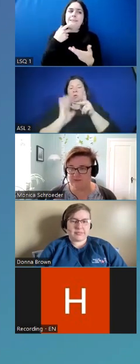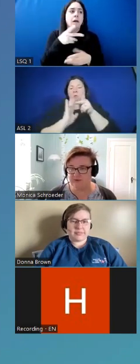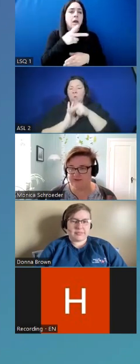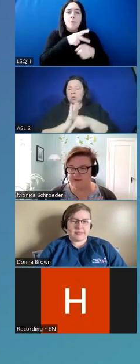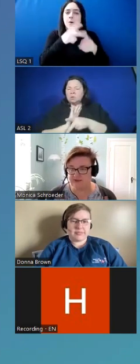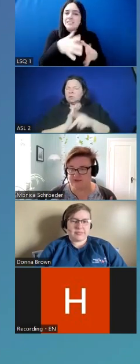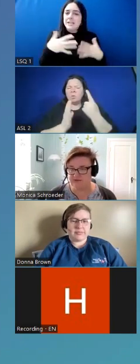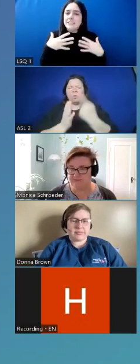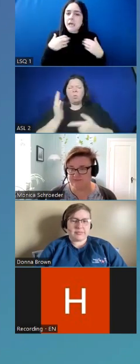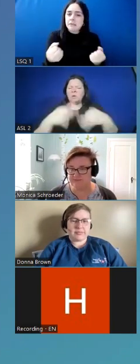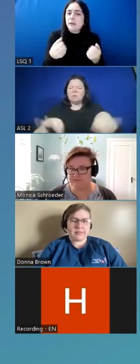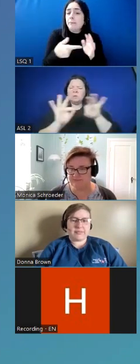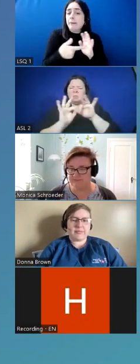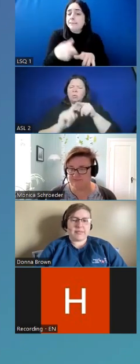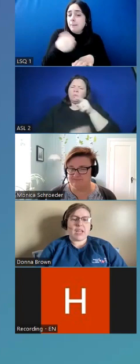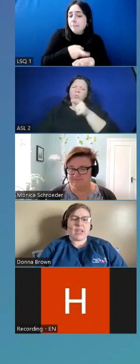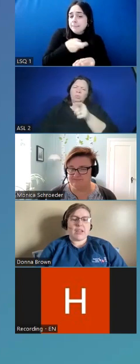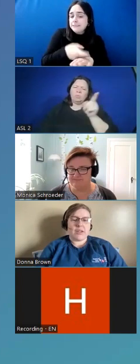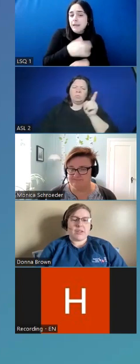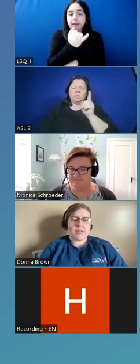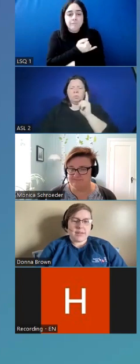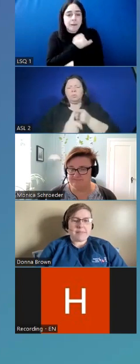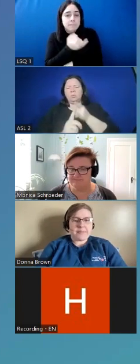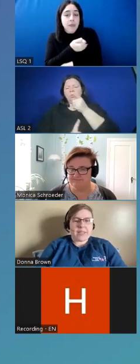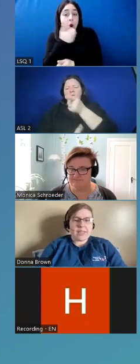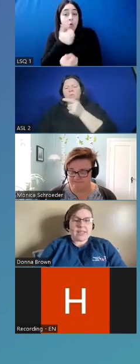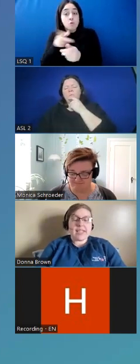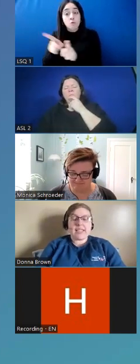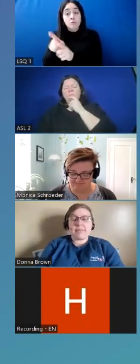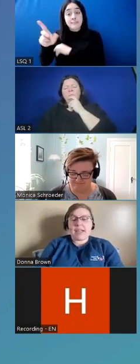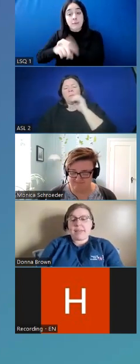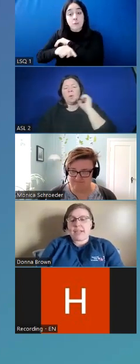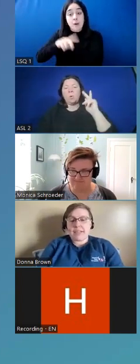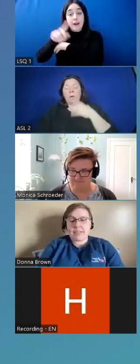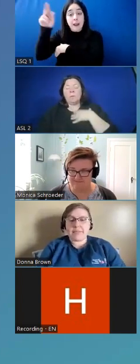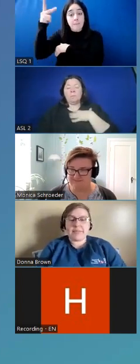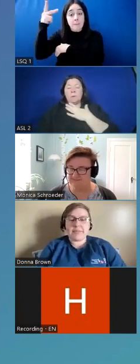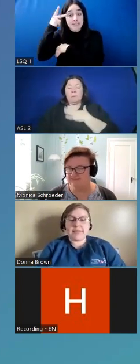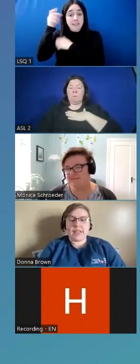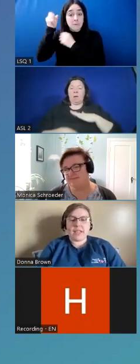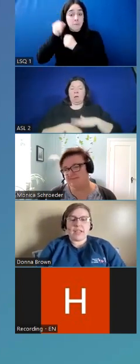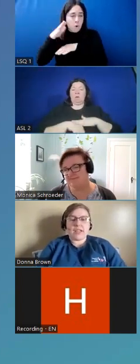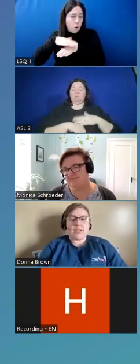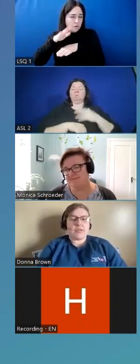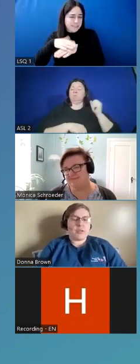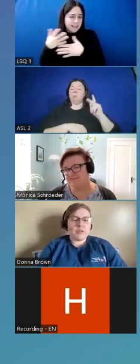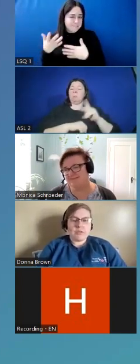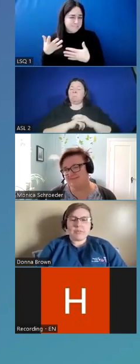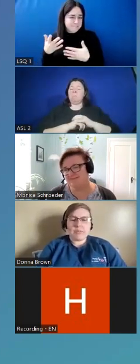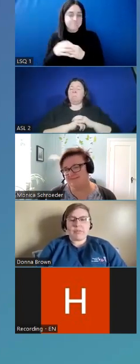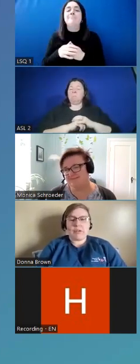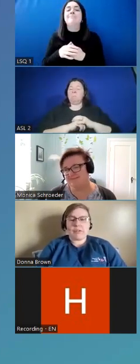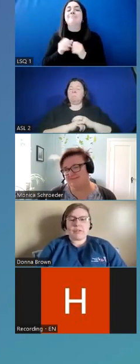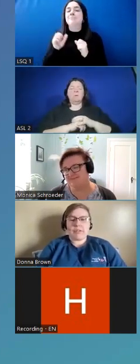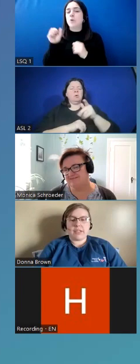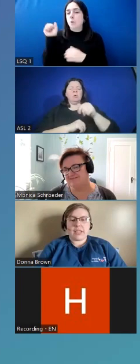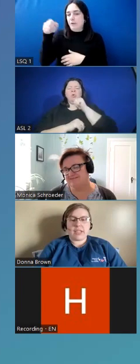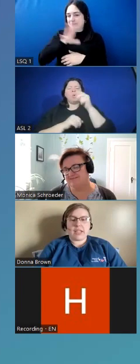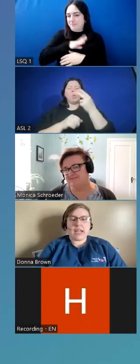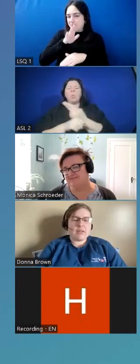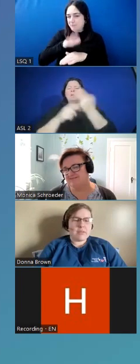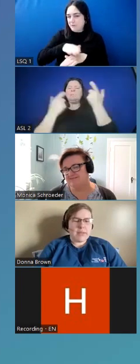What's important to you? Okay, this is my advice. Don't use big